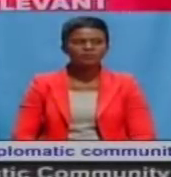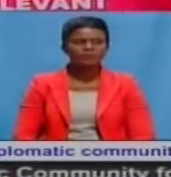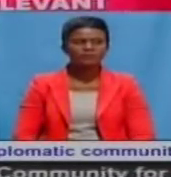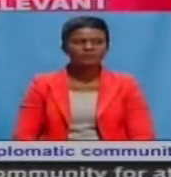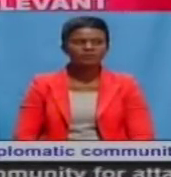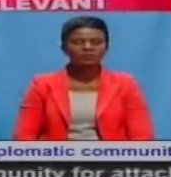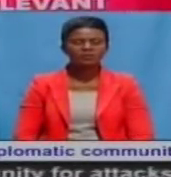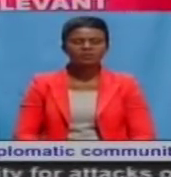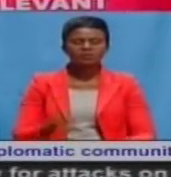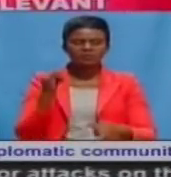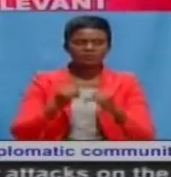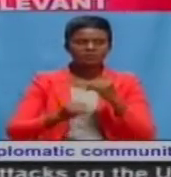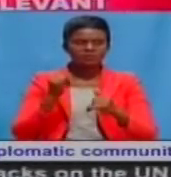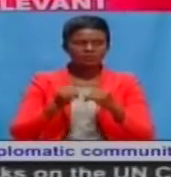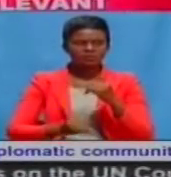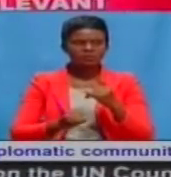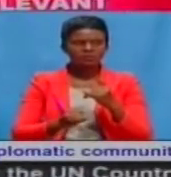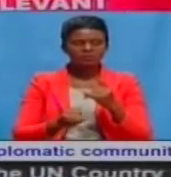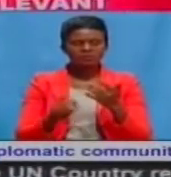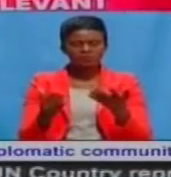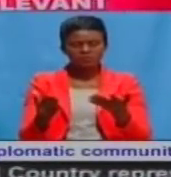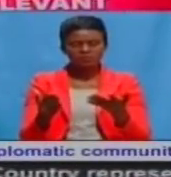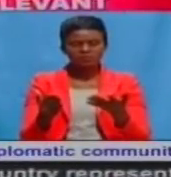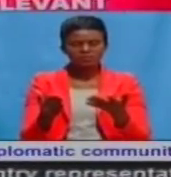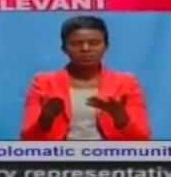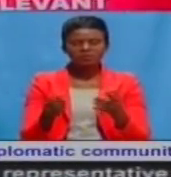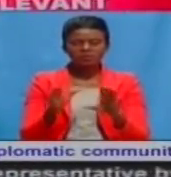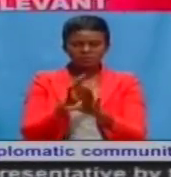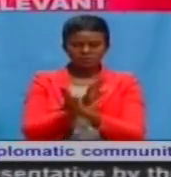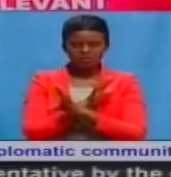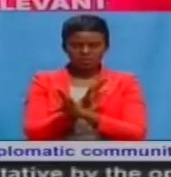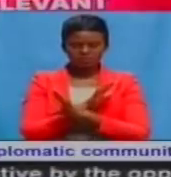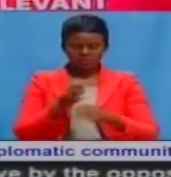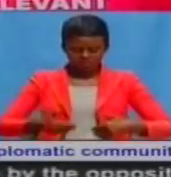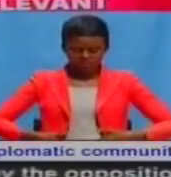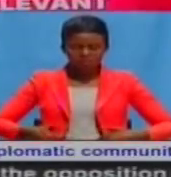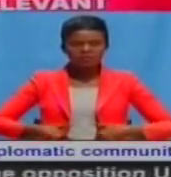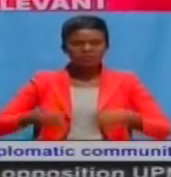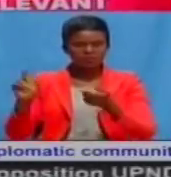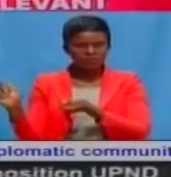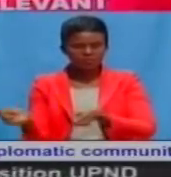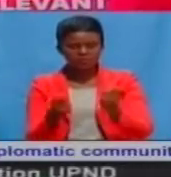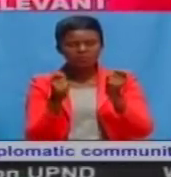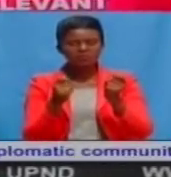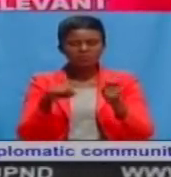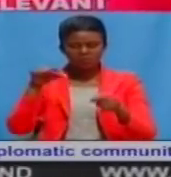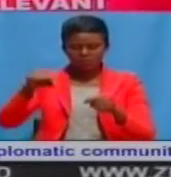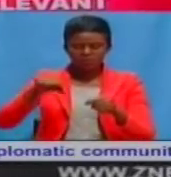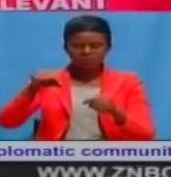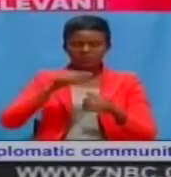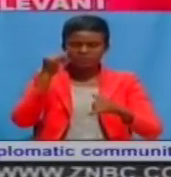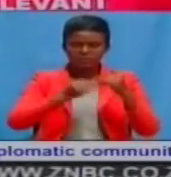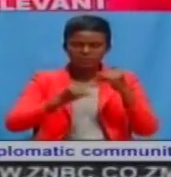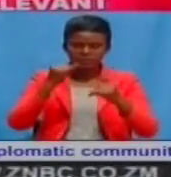And finally on the segment, Dane Moore is the only Zambian golfer out of the 23 golfers to qualify to the